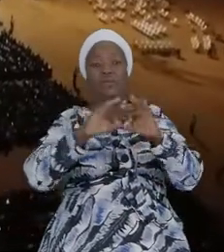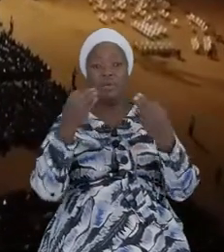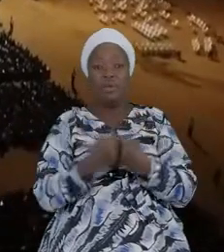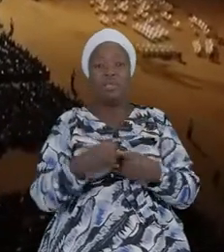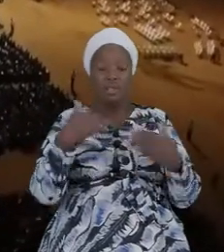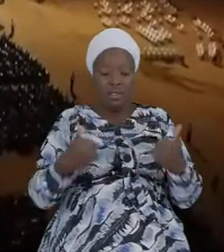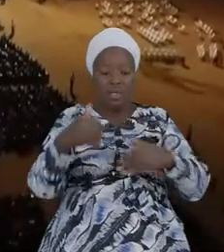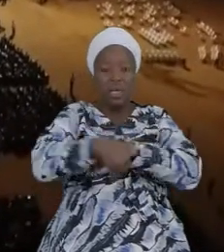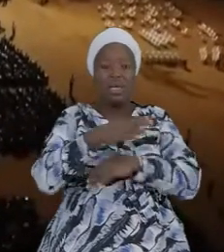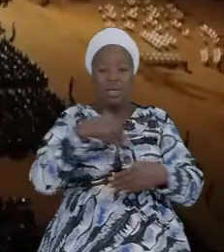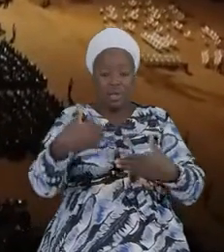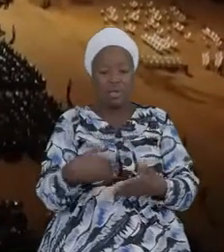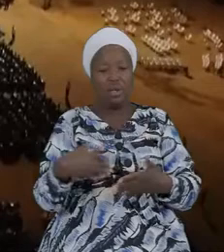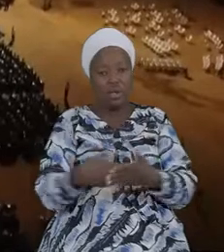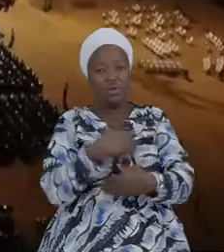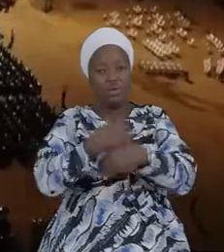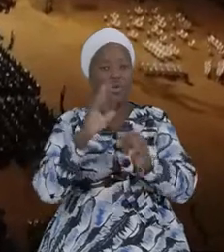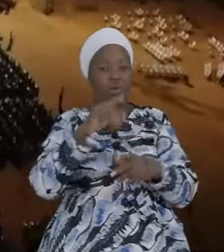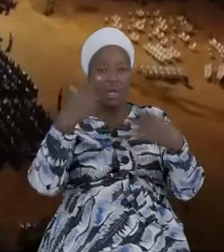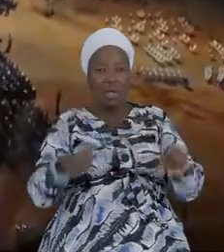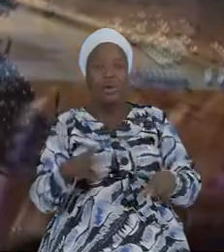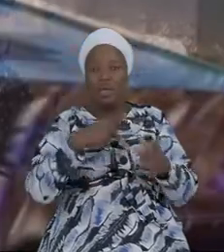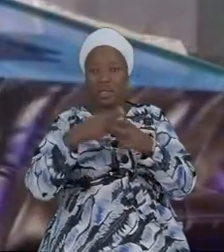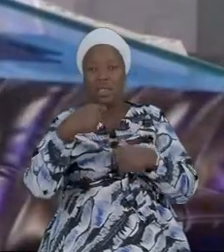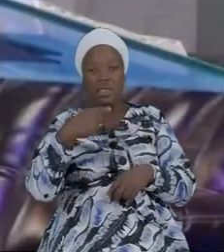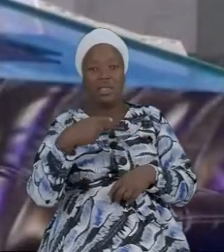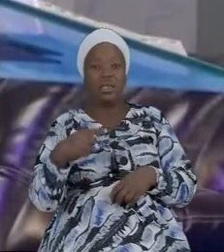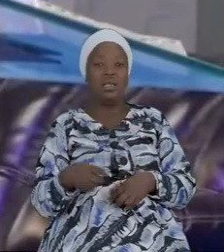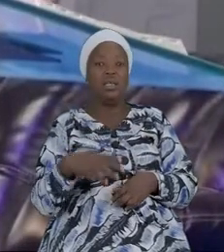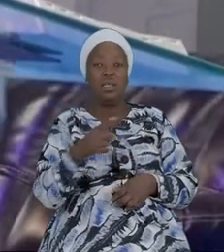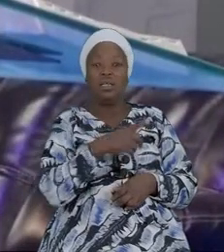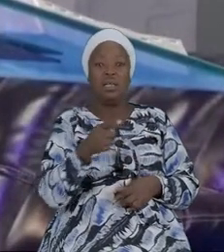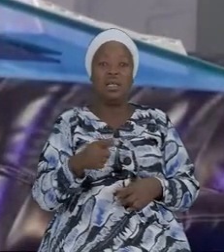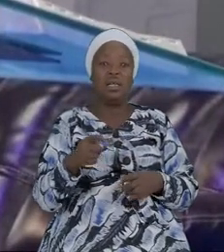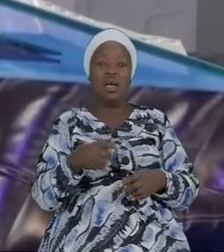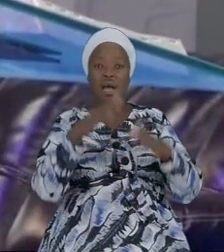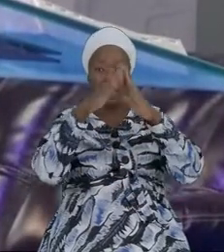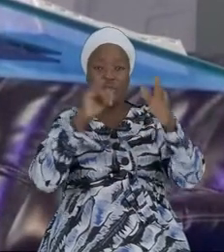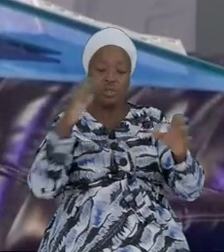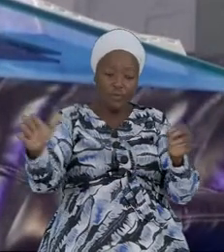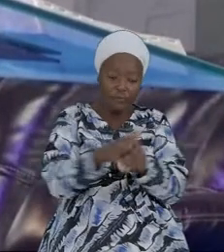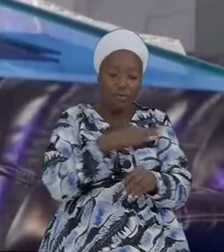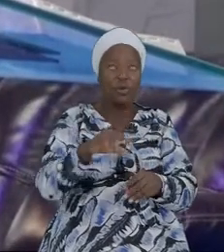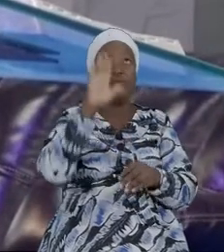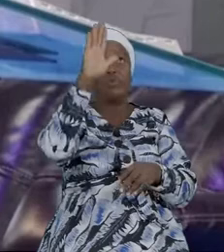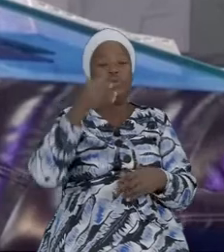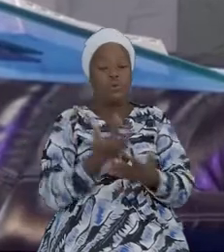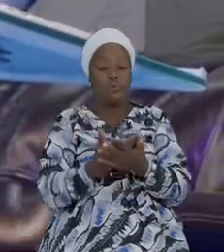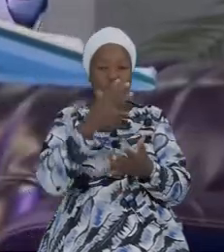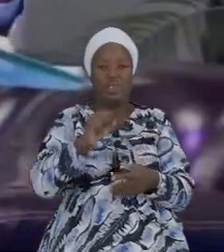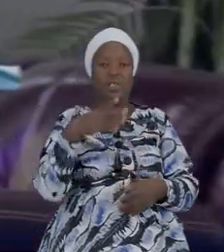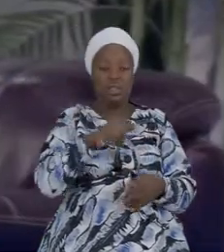creation will take place. And then he says, the earth is full of thy riches.